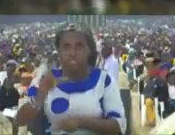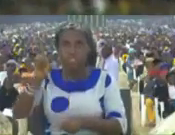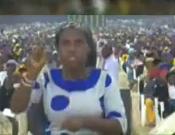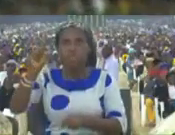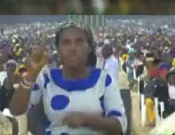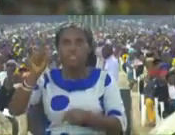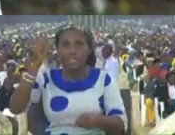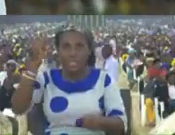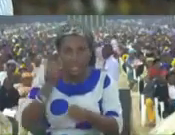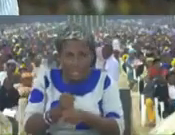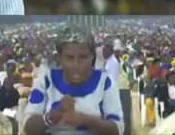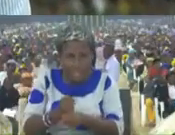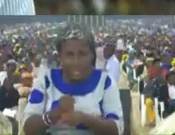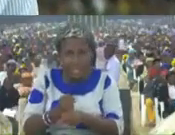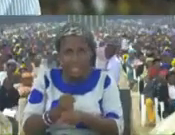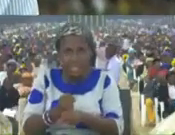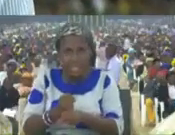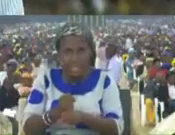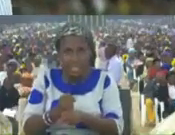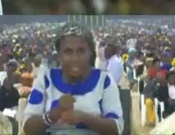20th year,